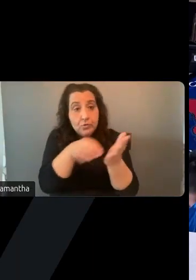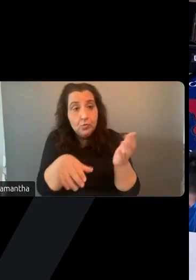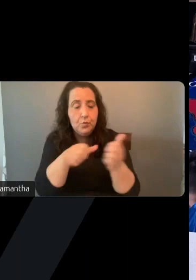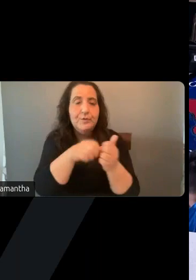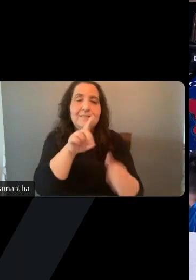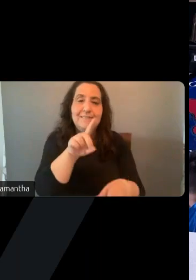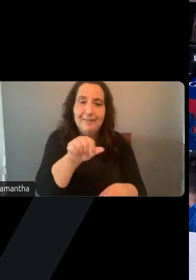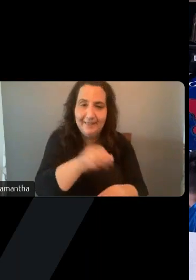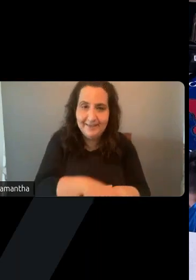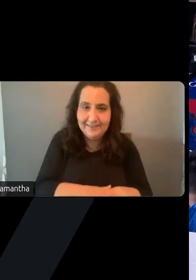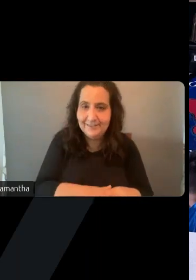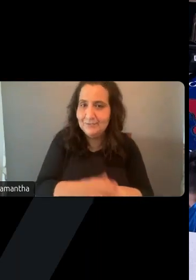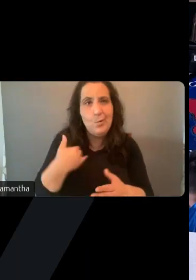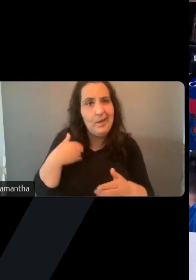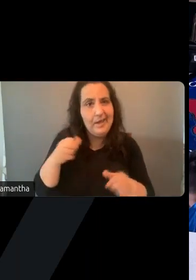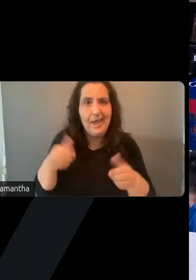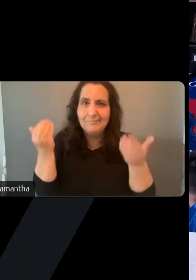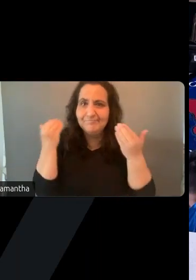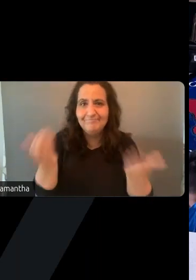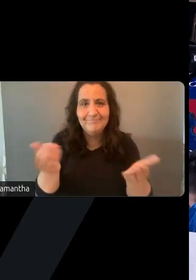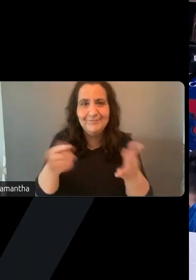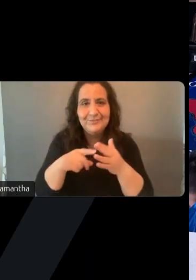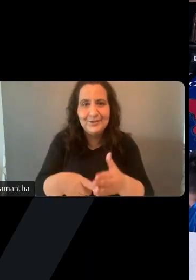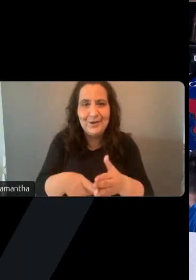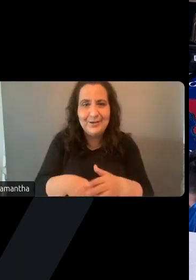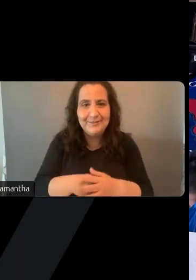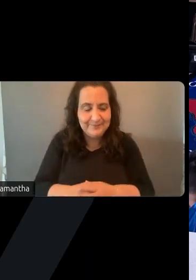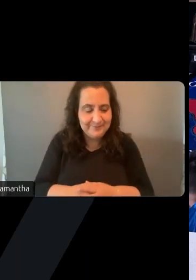So we can dive right in.